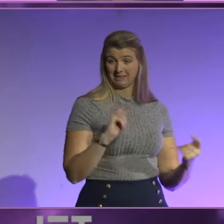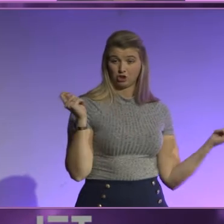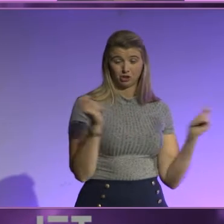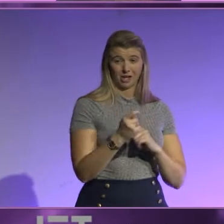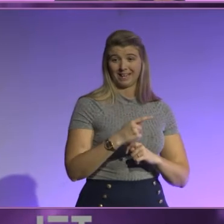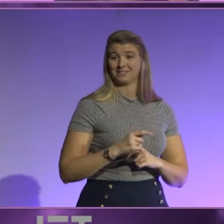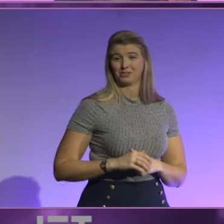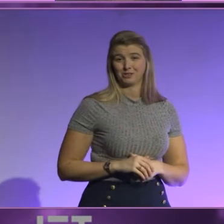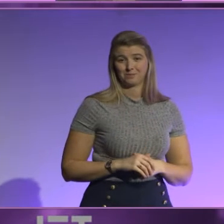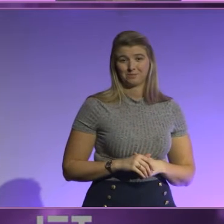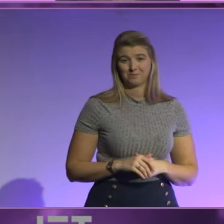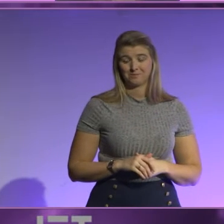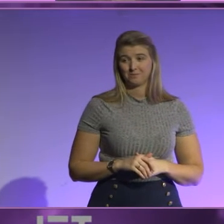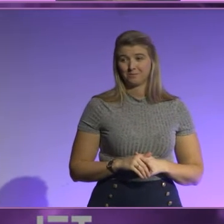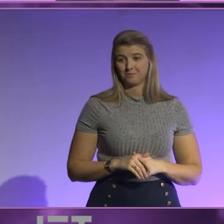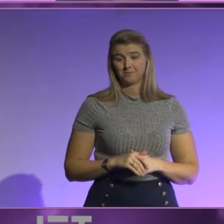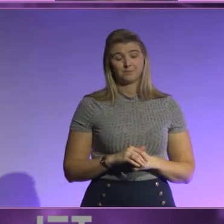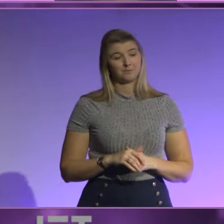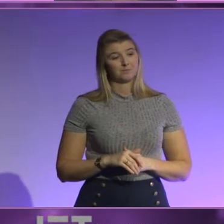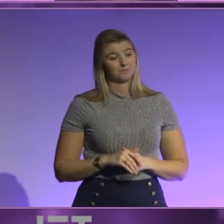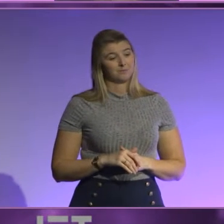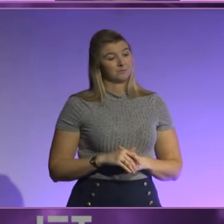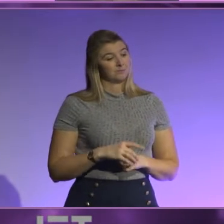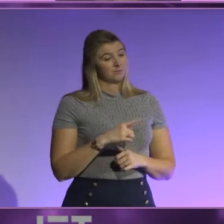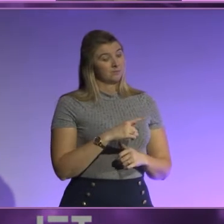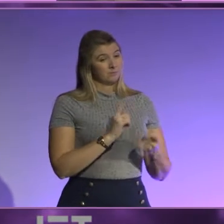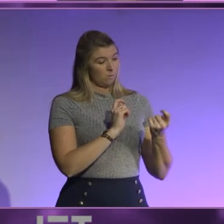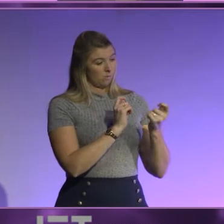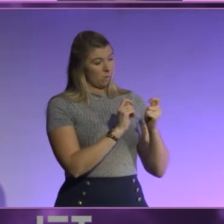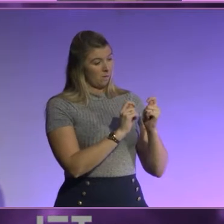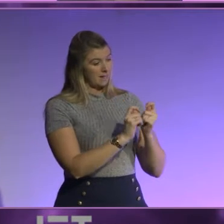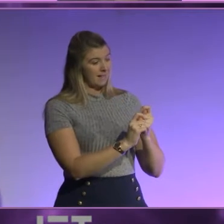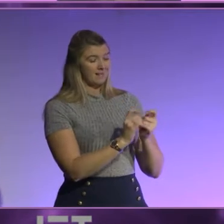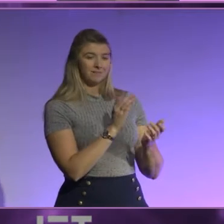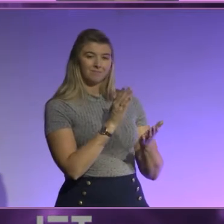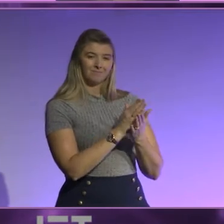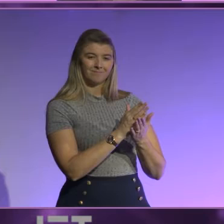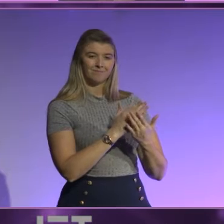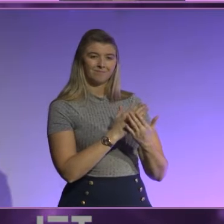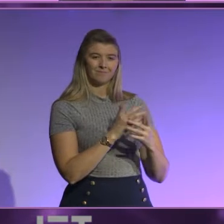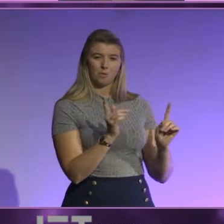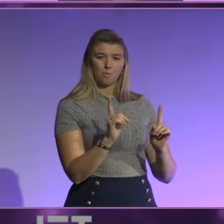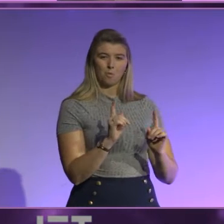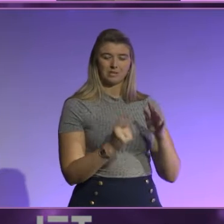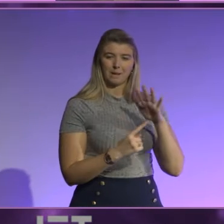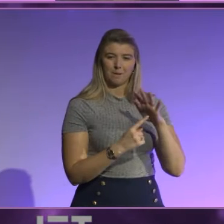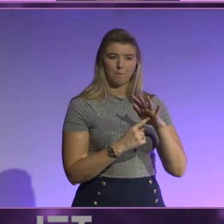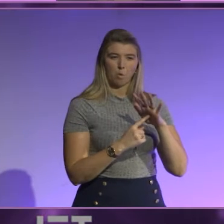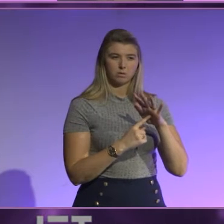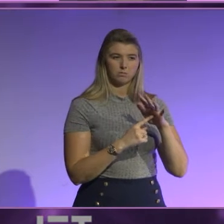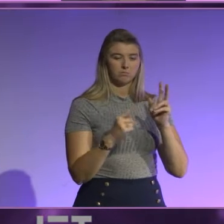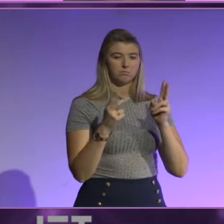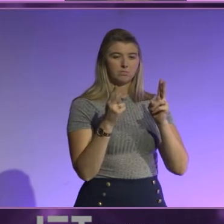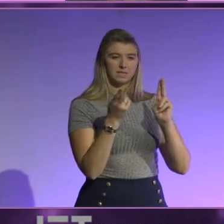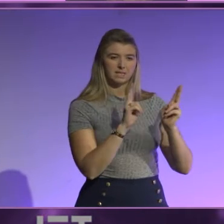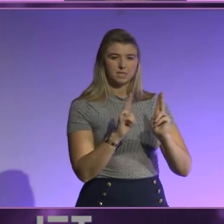At the heart of automotive is of course the styling of vehicles. It's a really important thing. And